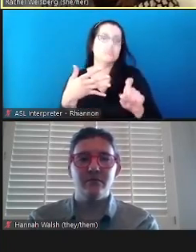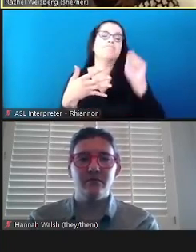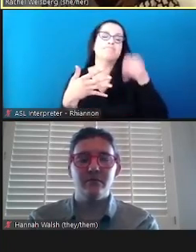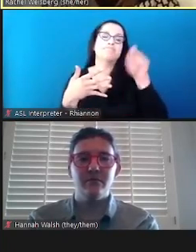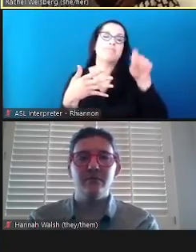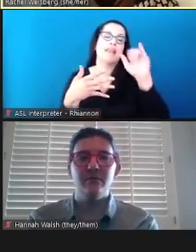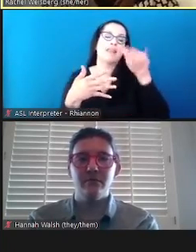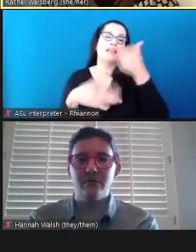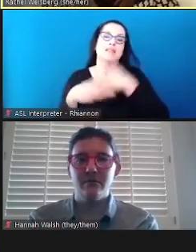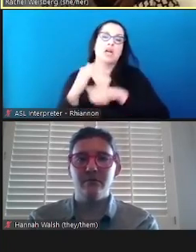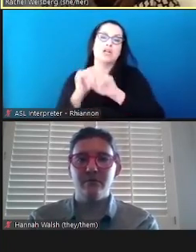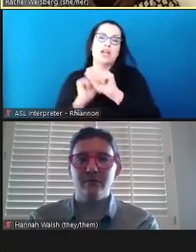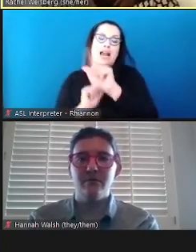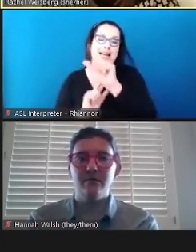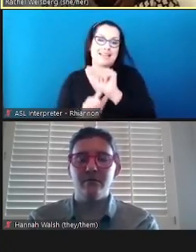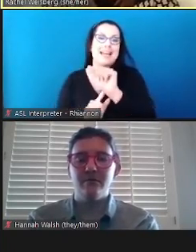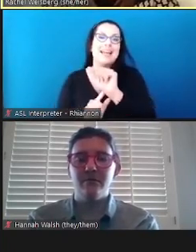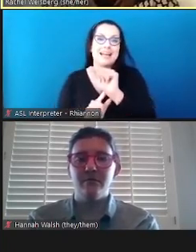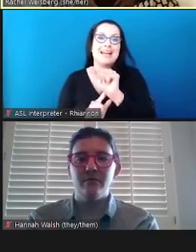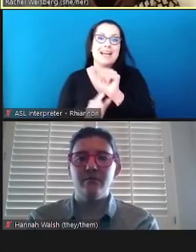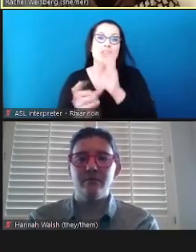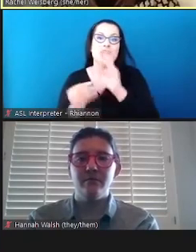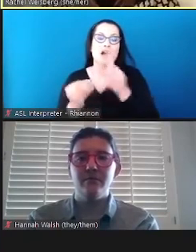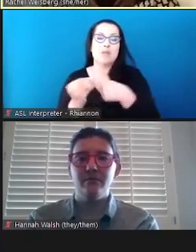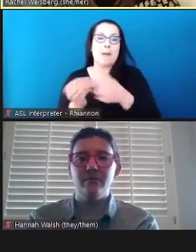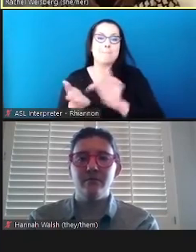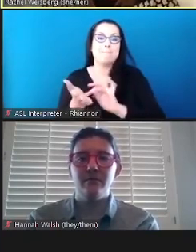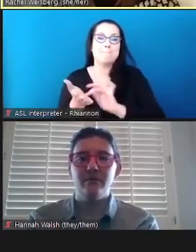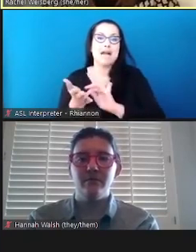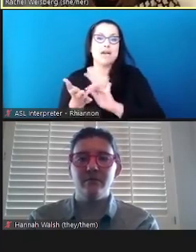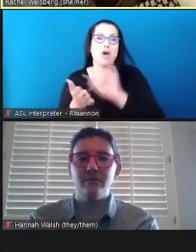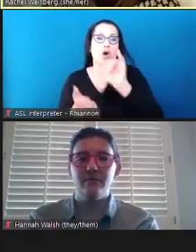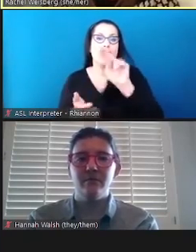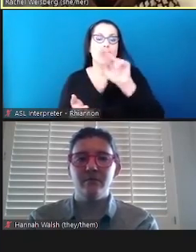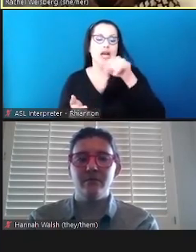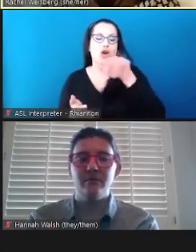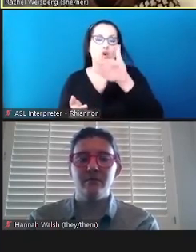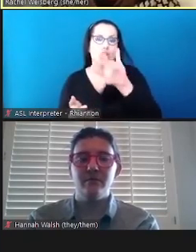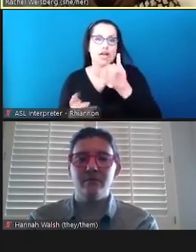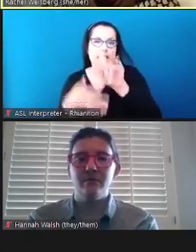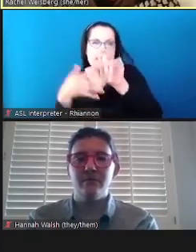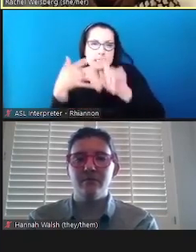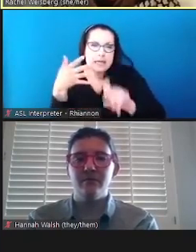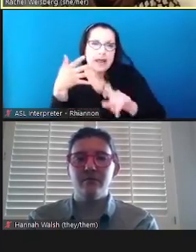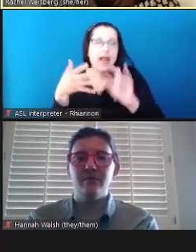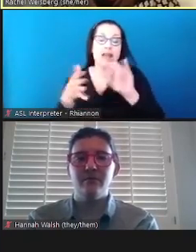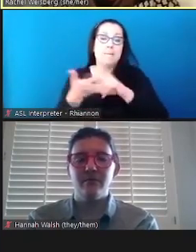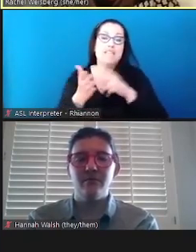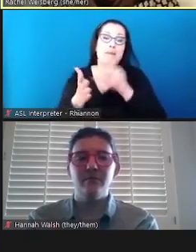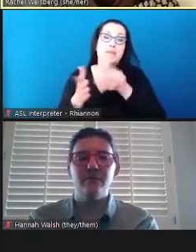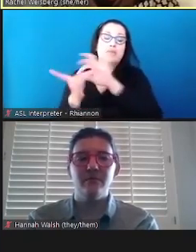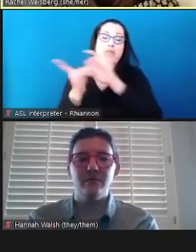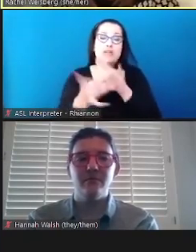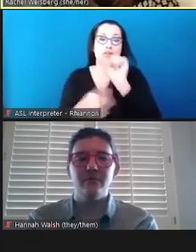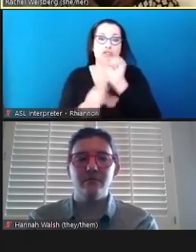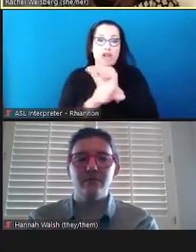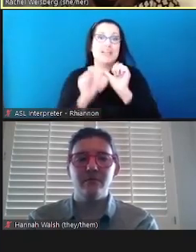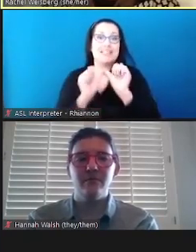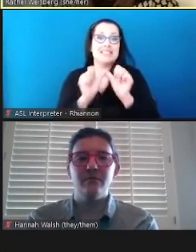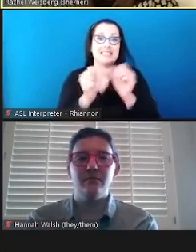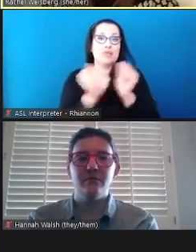ADA bucket of a medical inquiry. And as a result, it has to be job-related and consistent with business